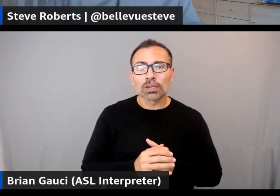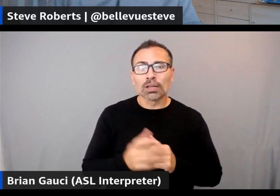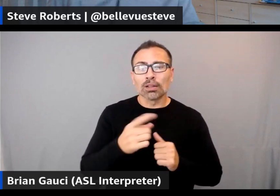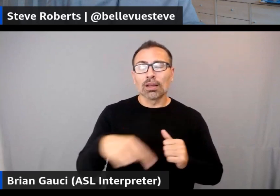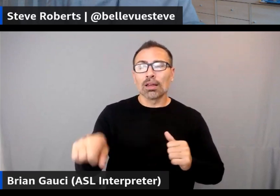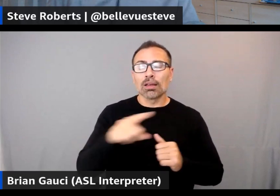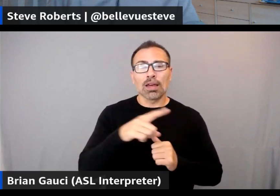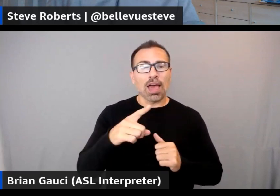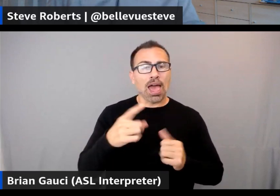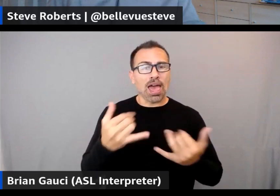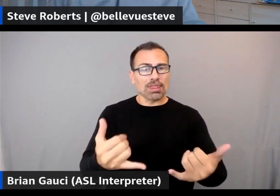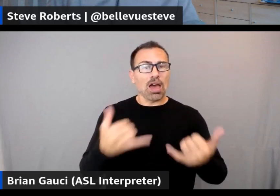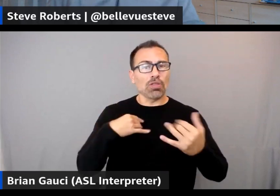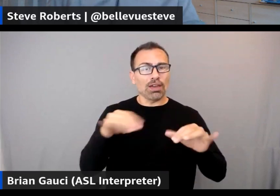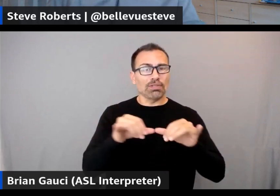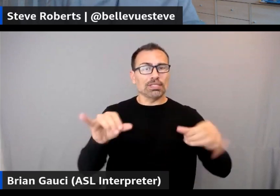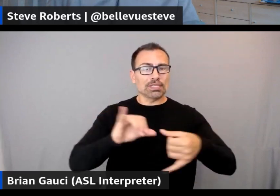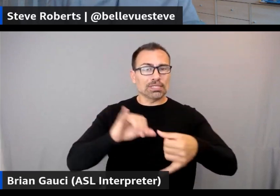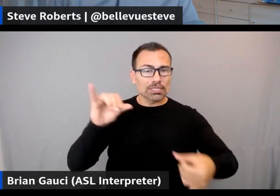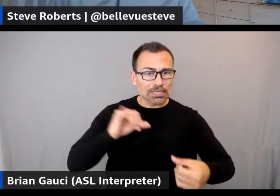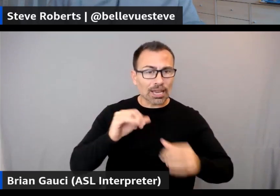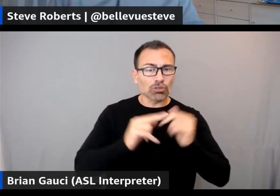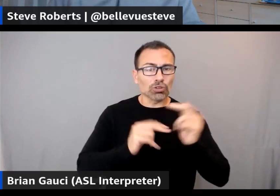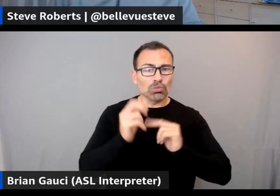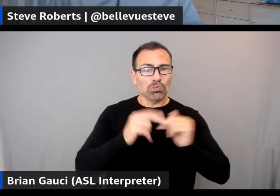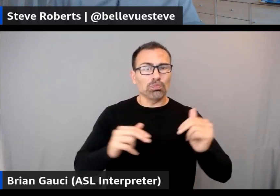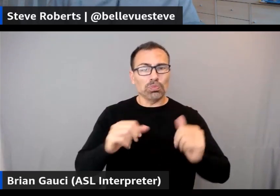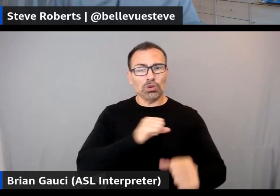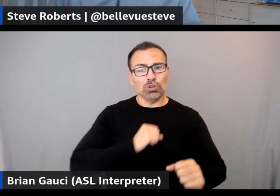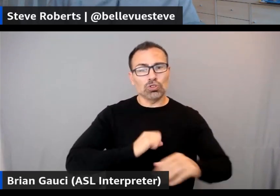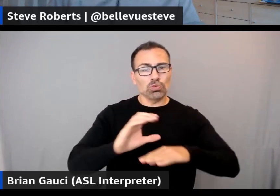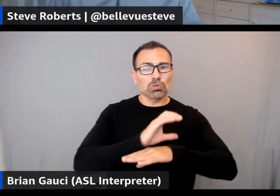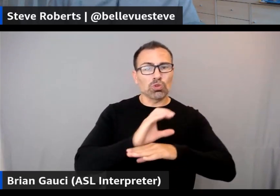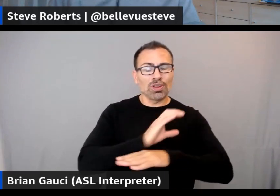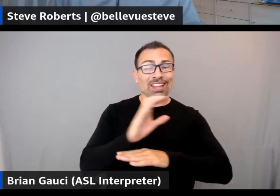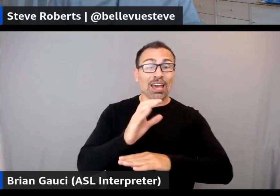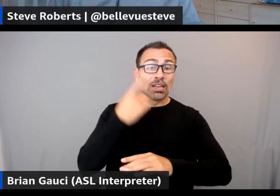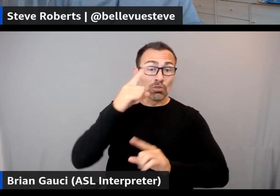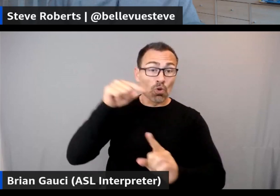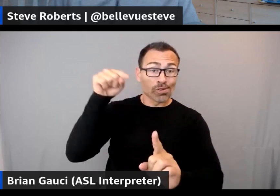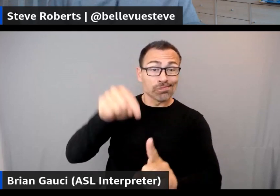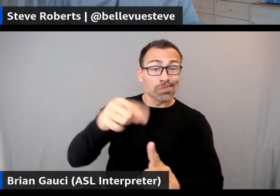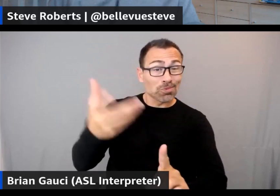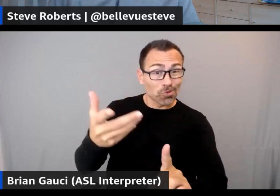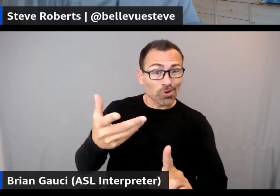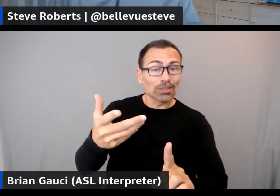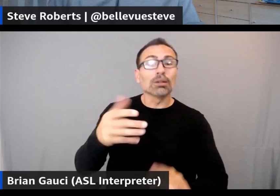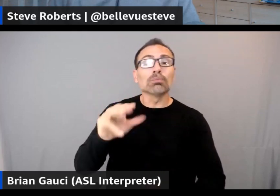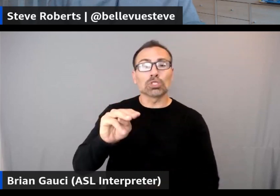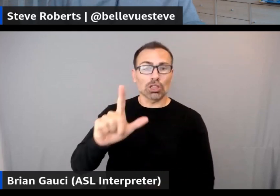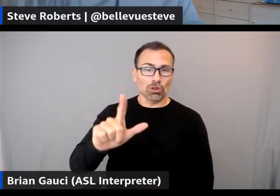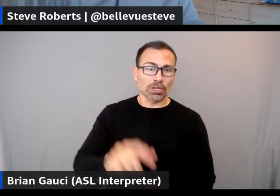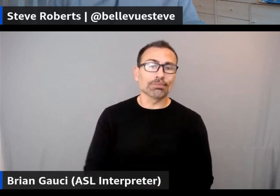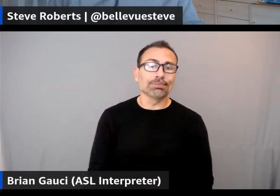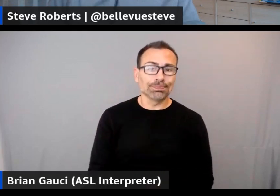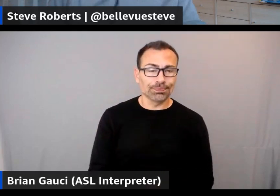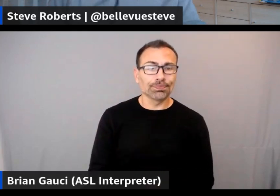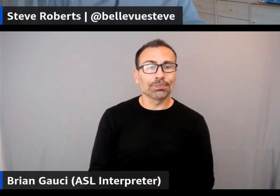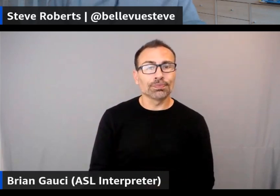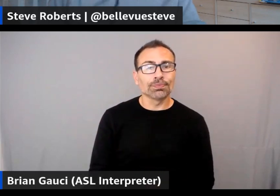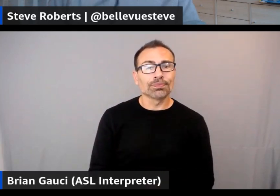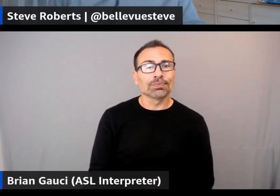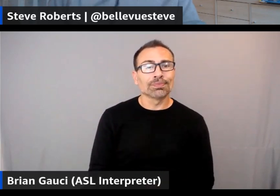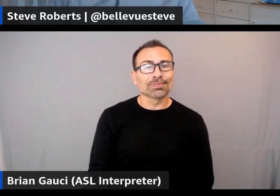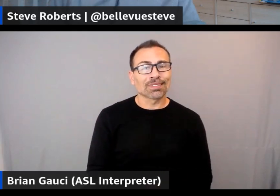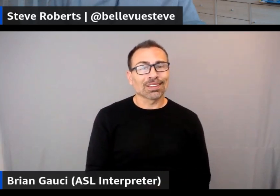to really build a supercomputer that is dedicated for machine learning processing. Wow. Yep. Yeah, So